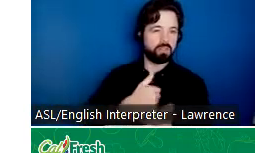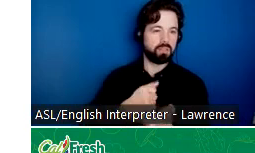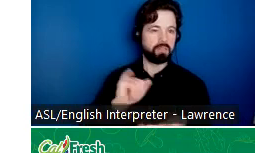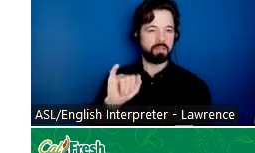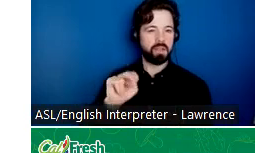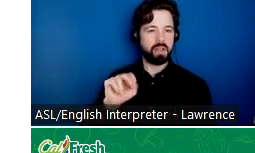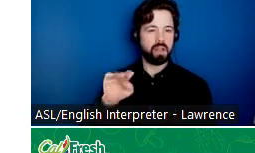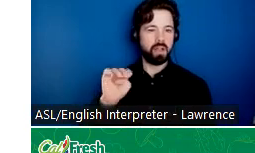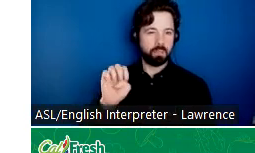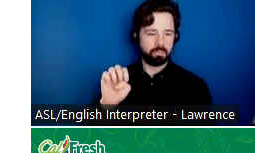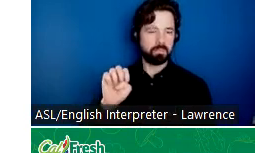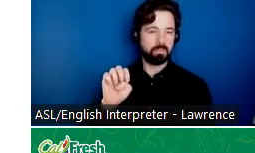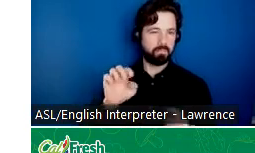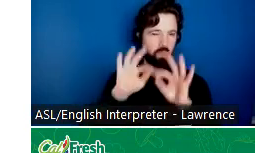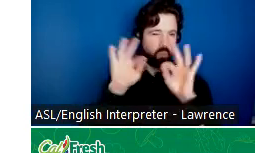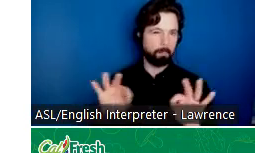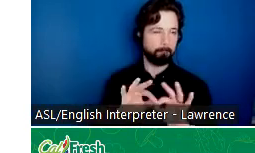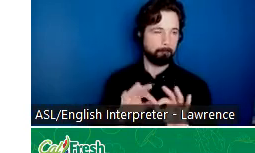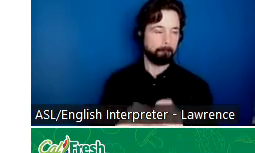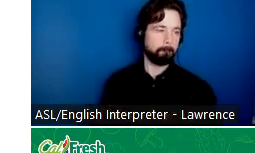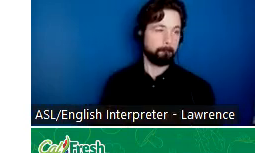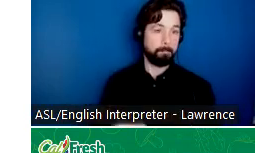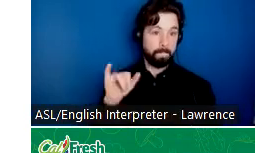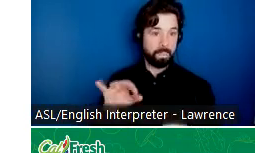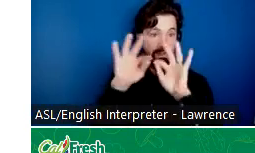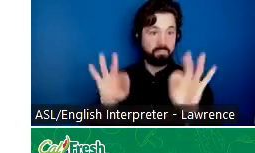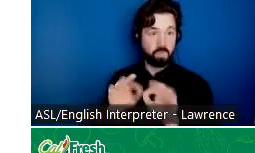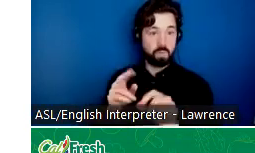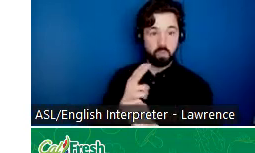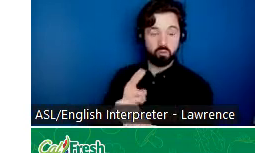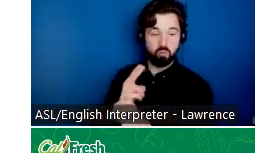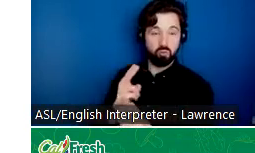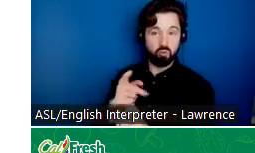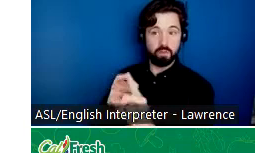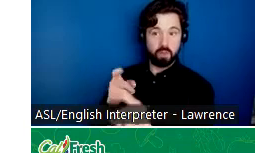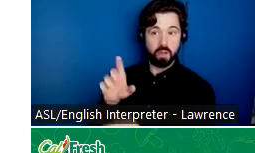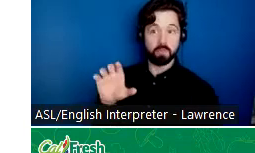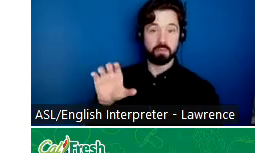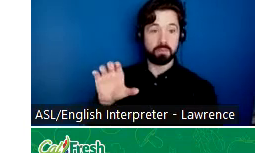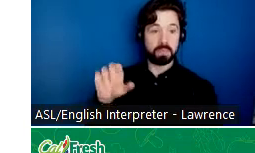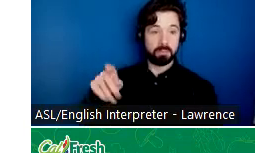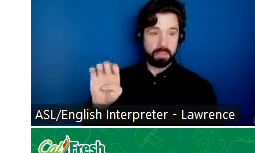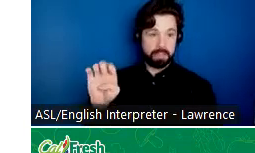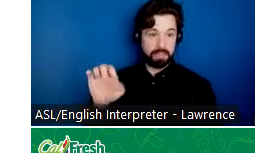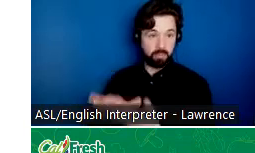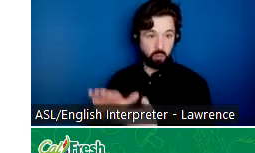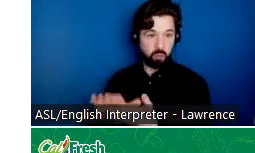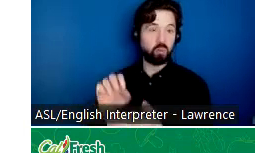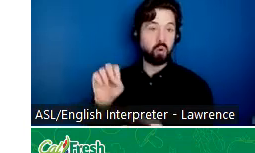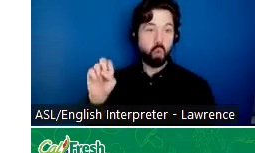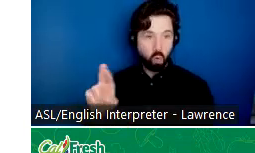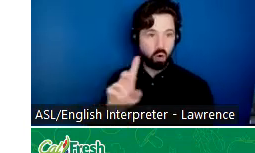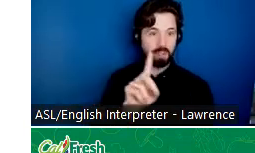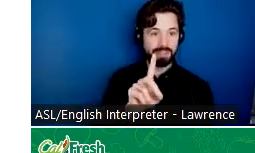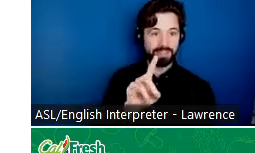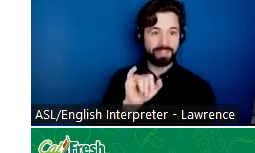The alternative income form is used by CEP or provision 1, 2, or 3 schools to gather information